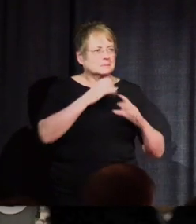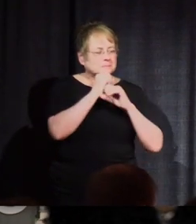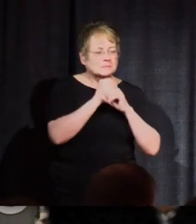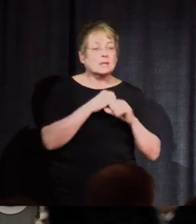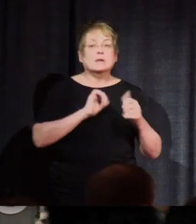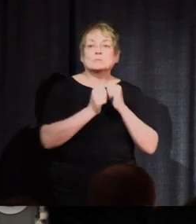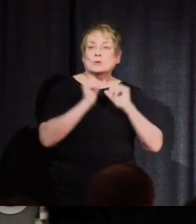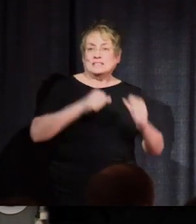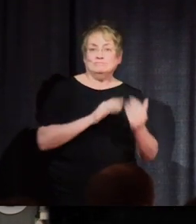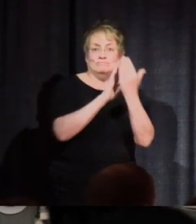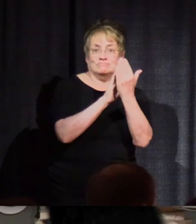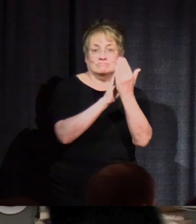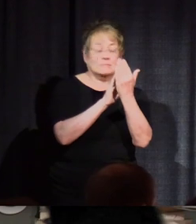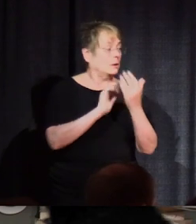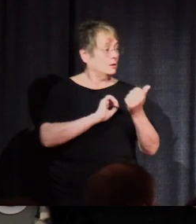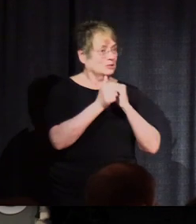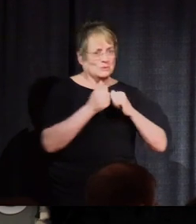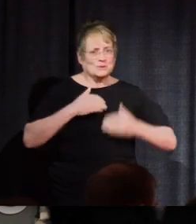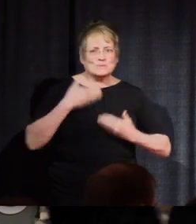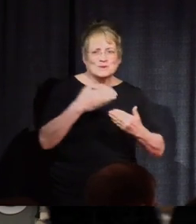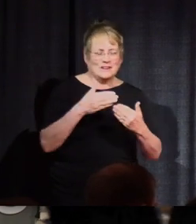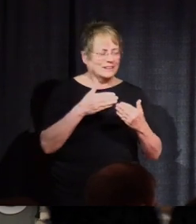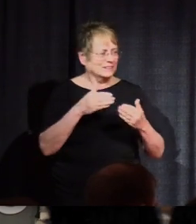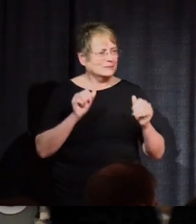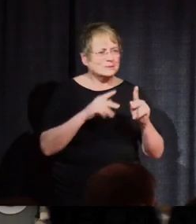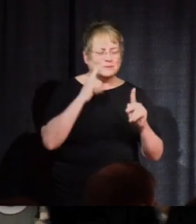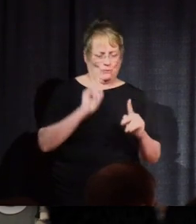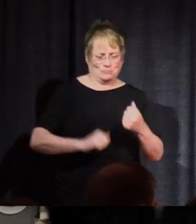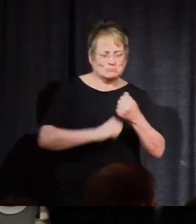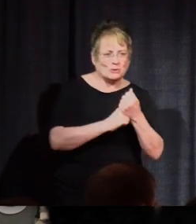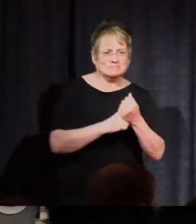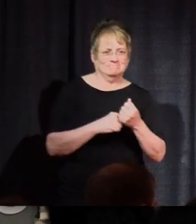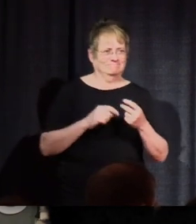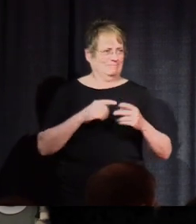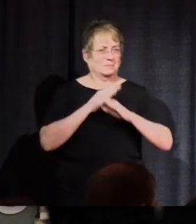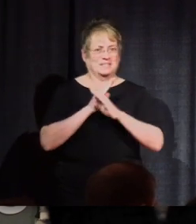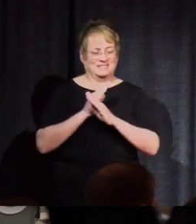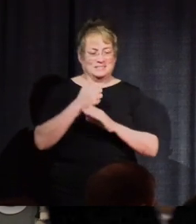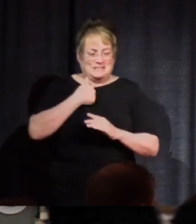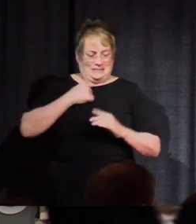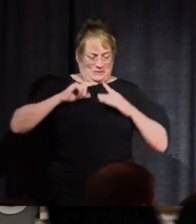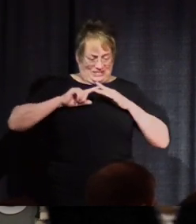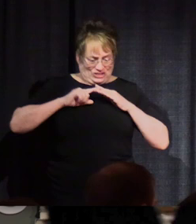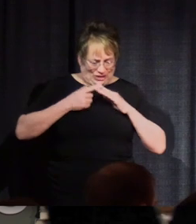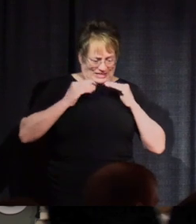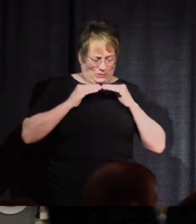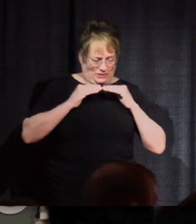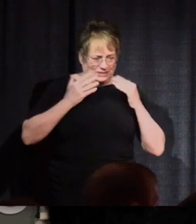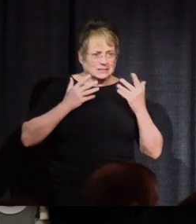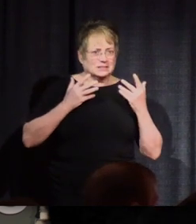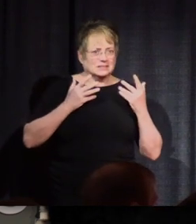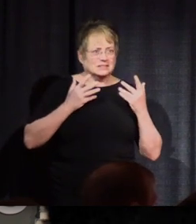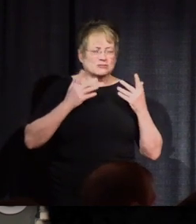these with sport comes the opportunity to give support and protection but as a pioneer of equality you must